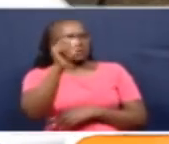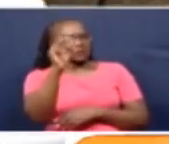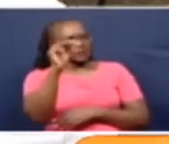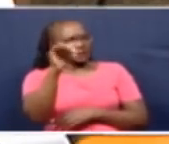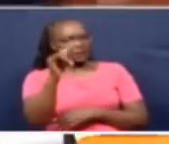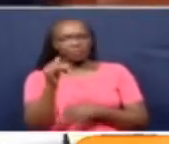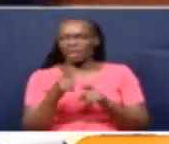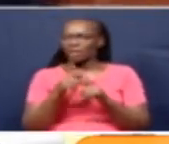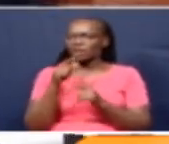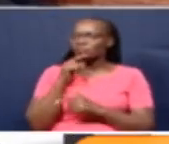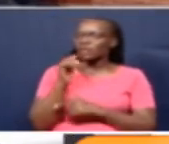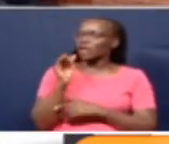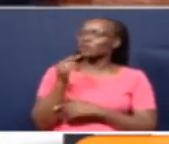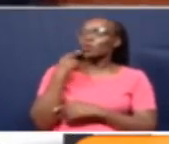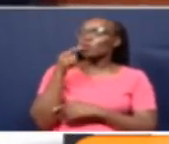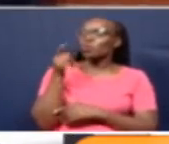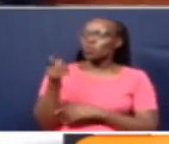nanny, sir?